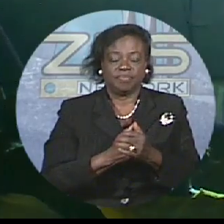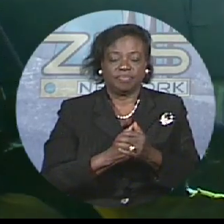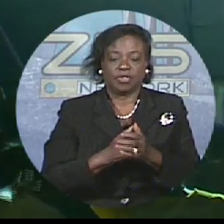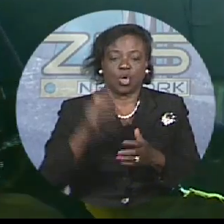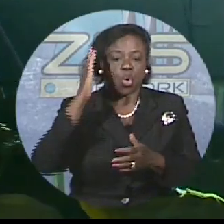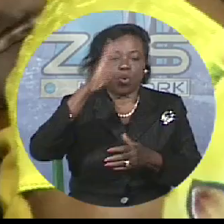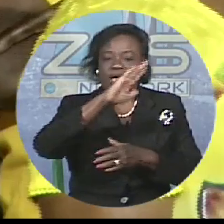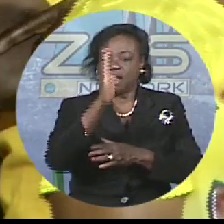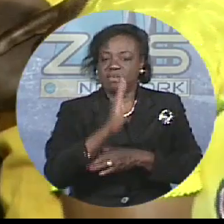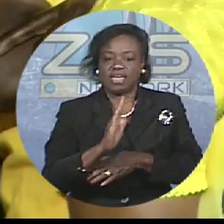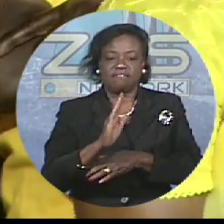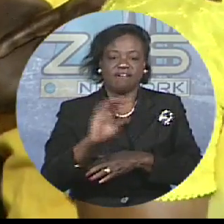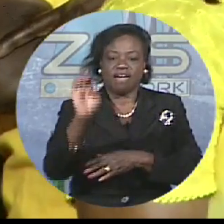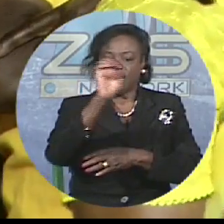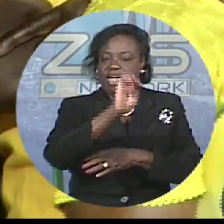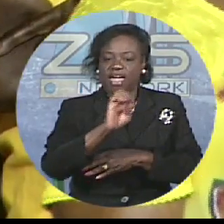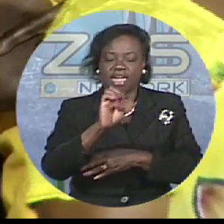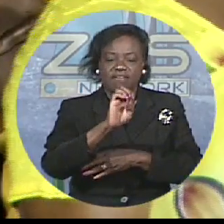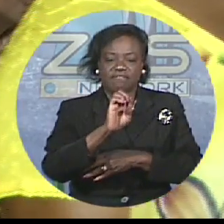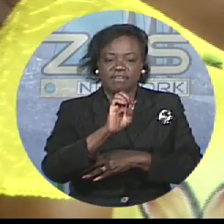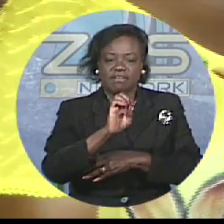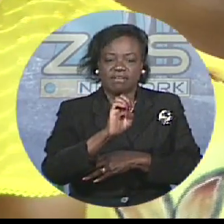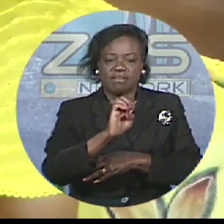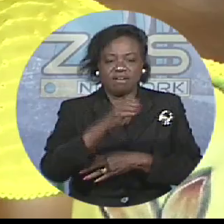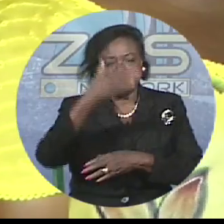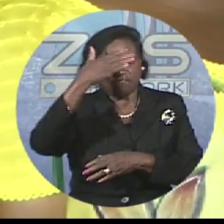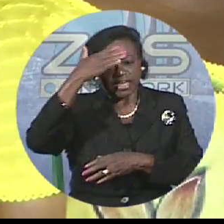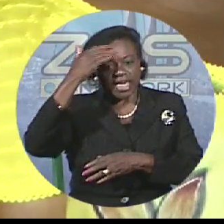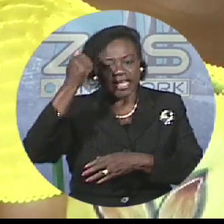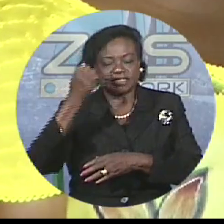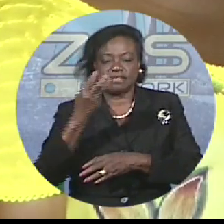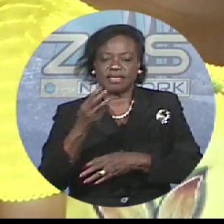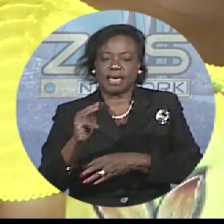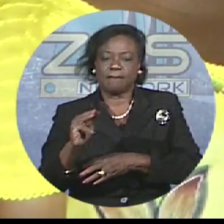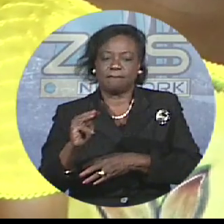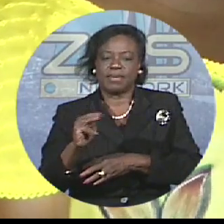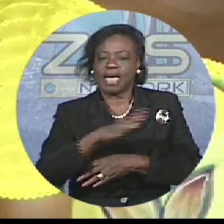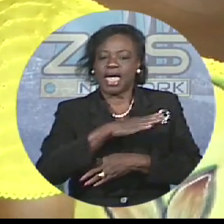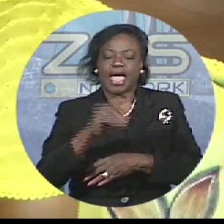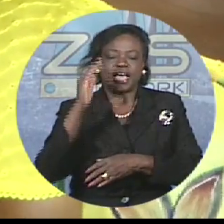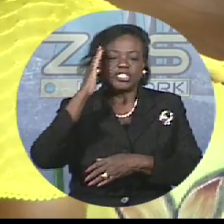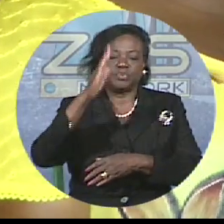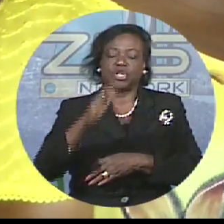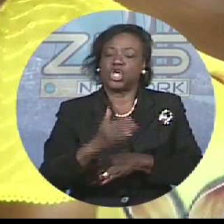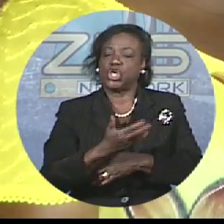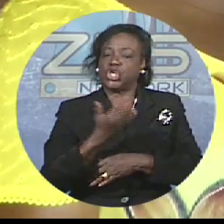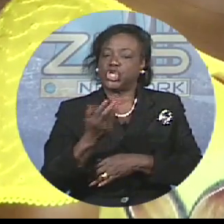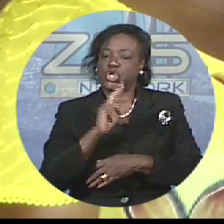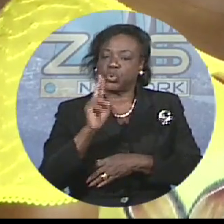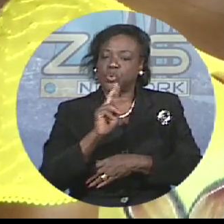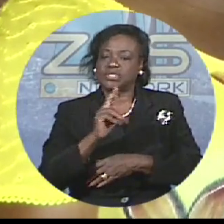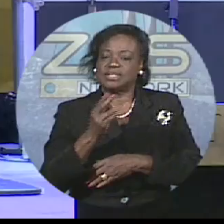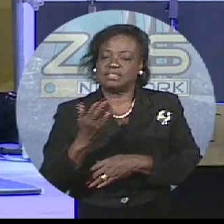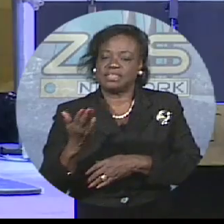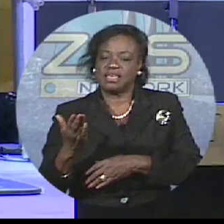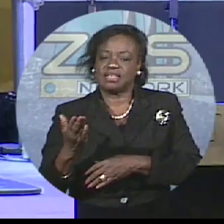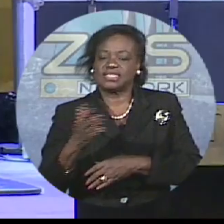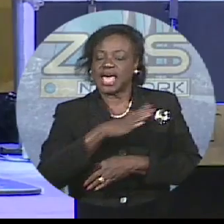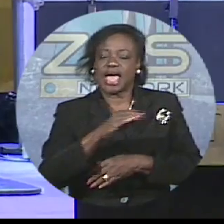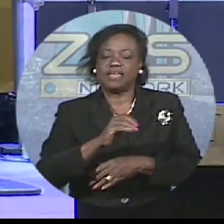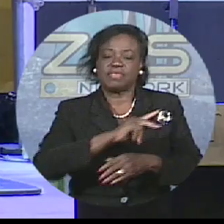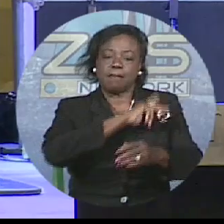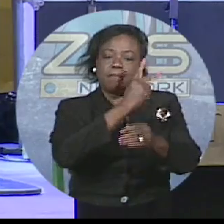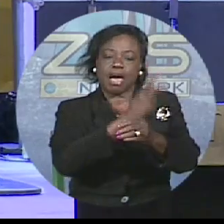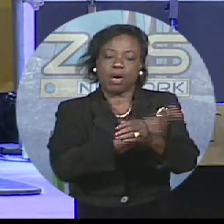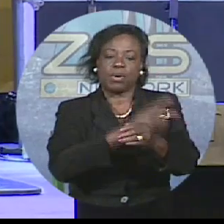will never ever forsake them, will never ever forget them, and will use the instrumentality of the power that I have